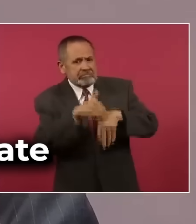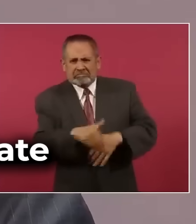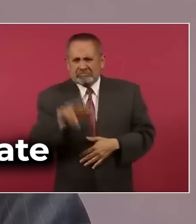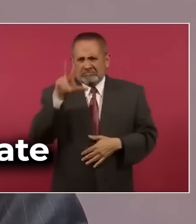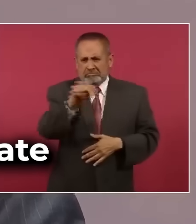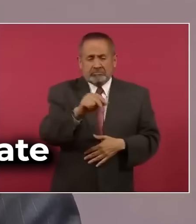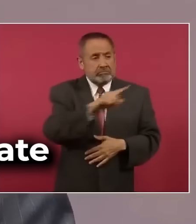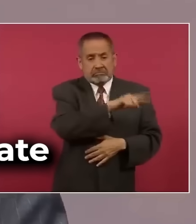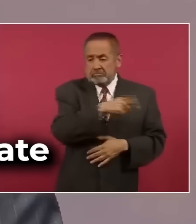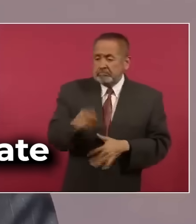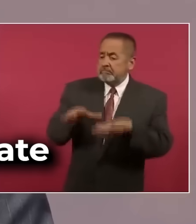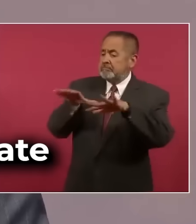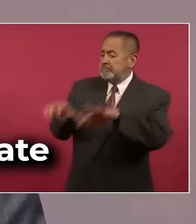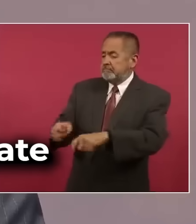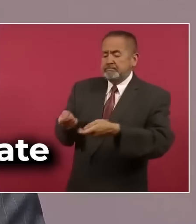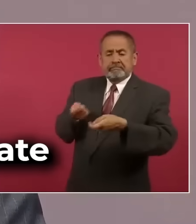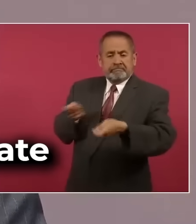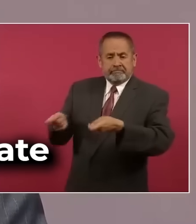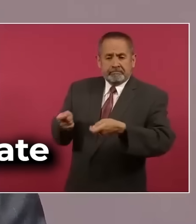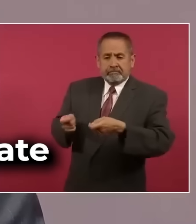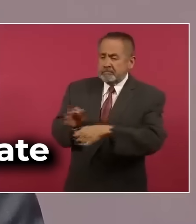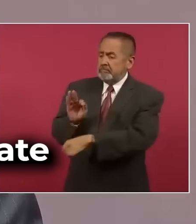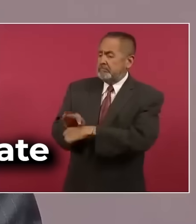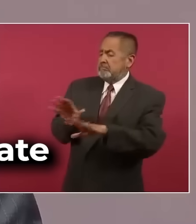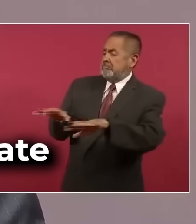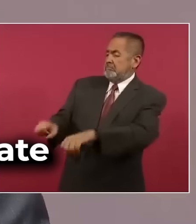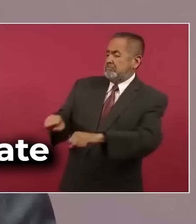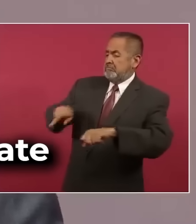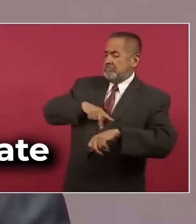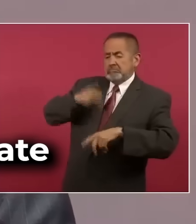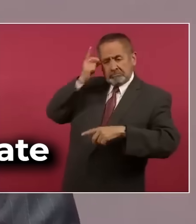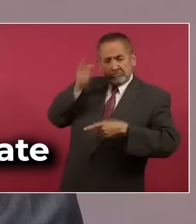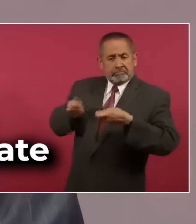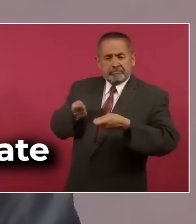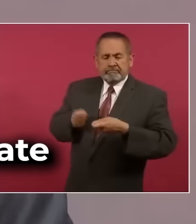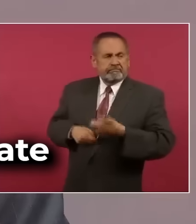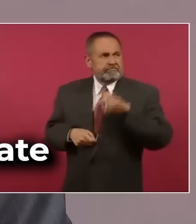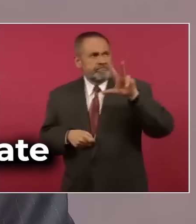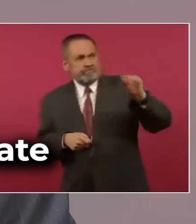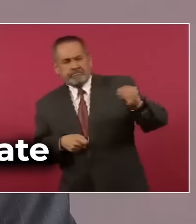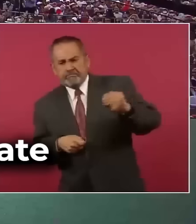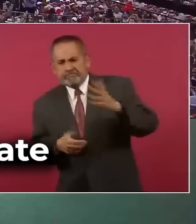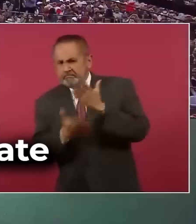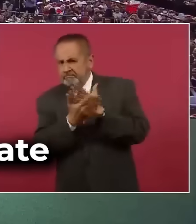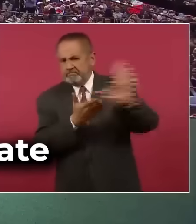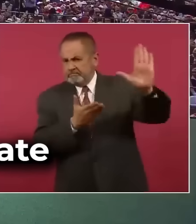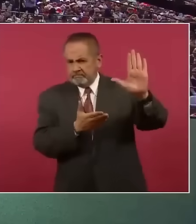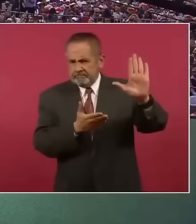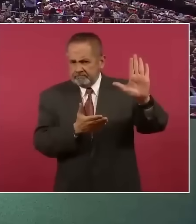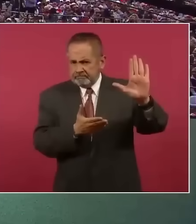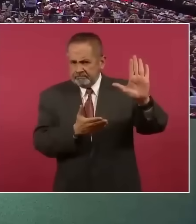una colonia ni un protectorado de Estados Unidos.